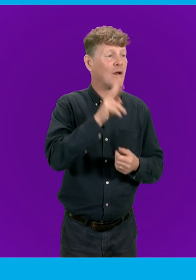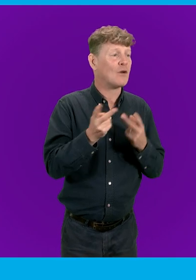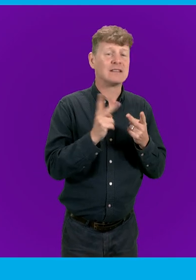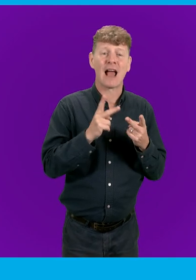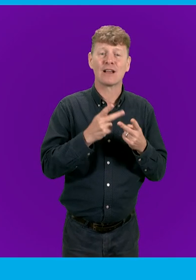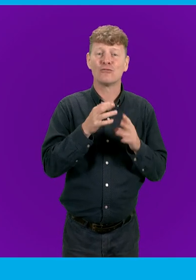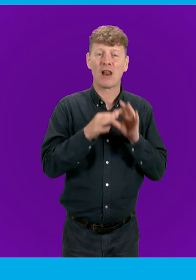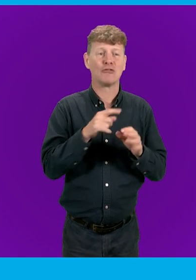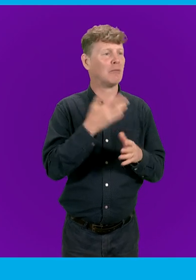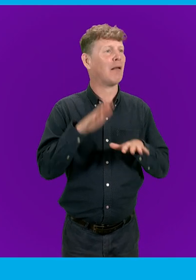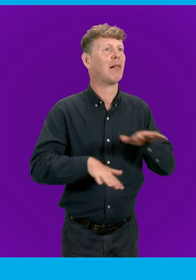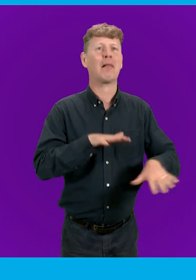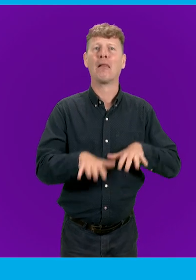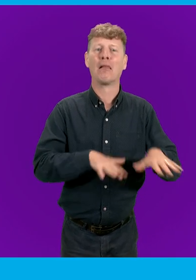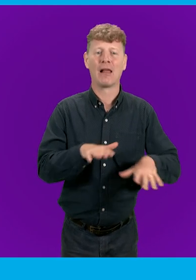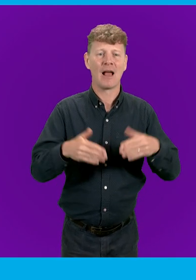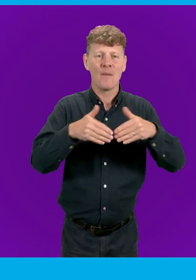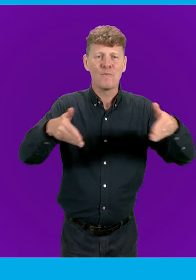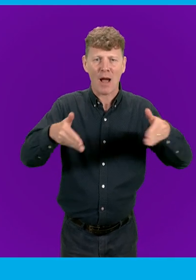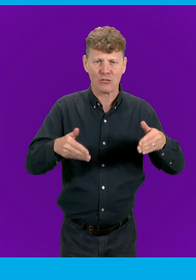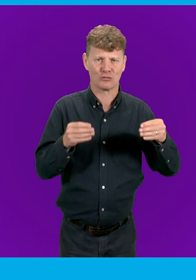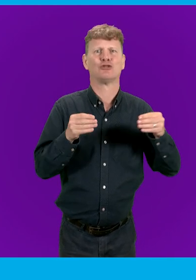as well, how all of those boundaries have probably shifted.